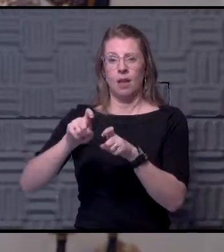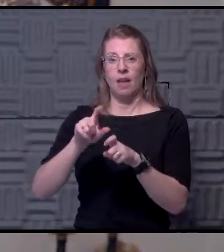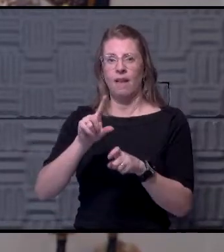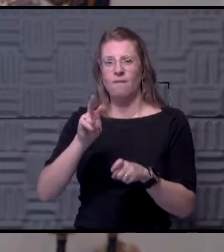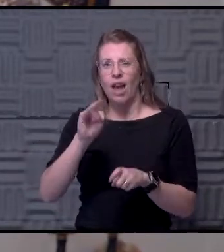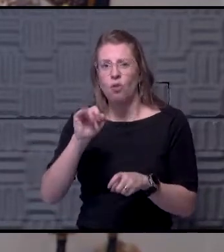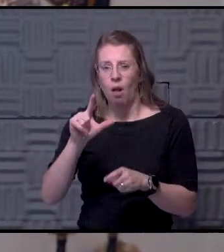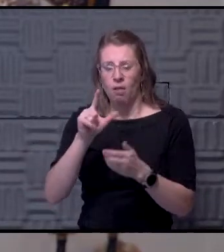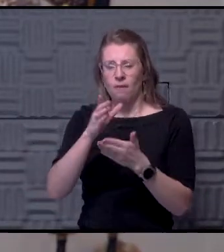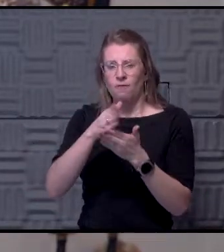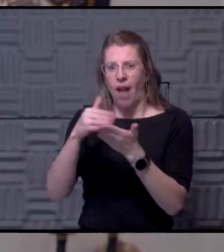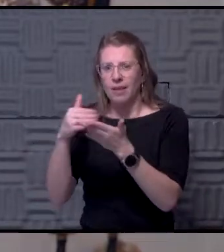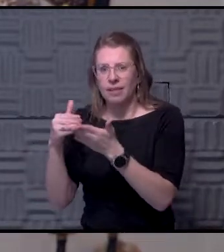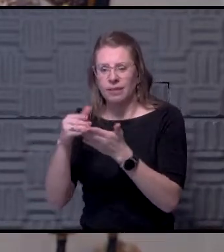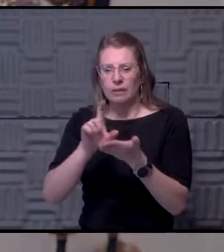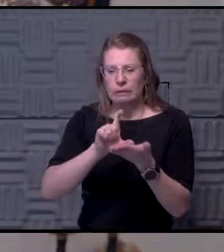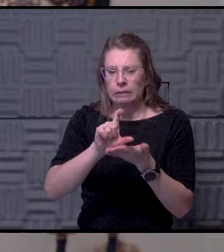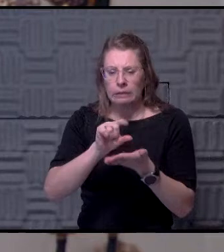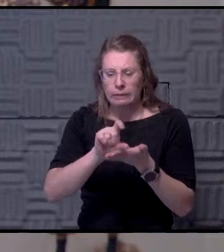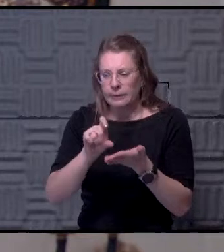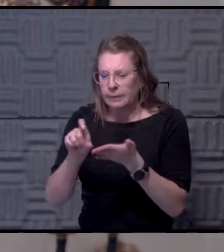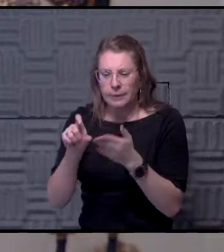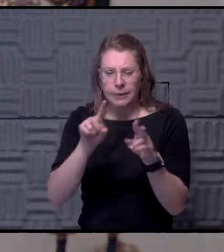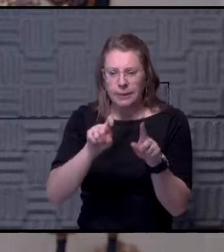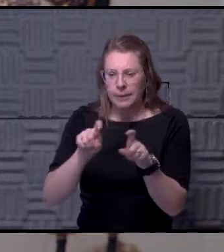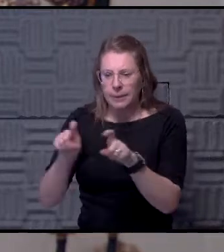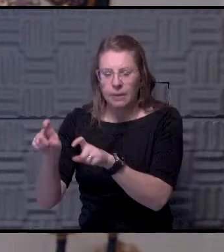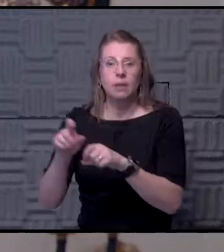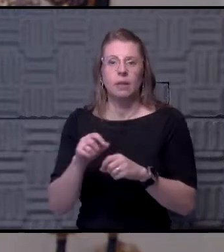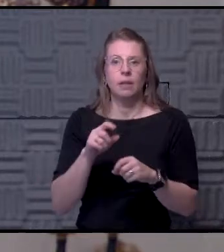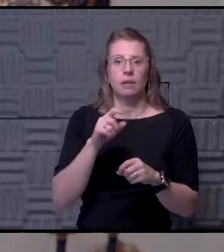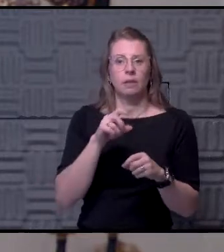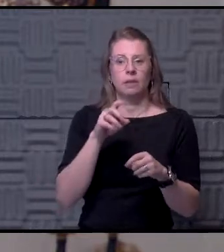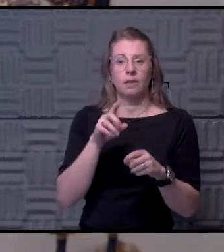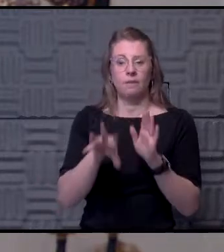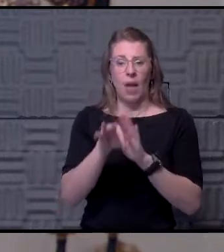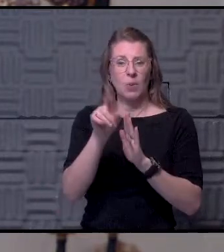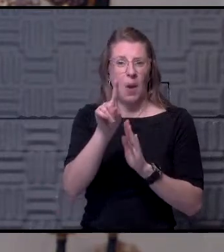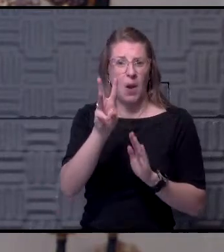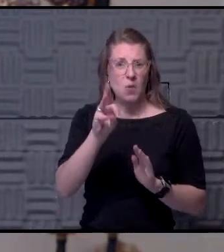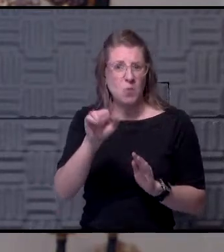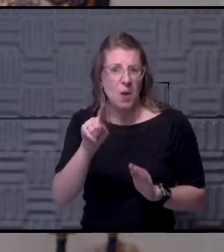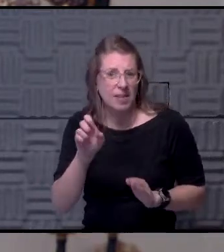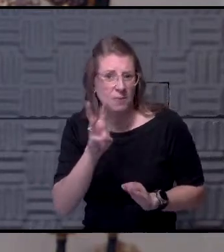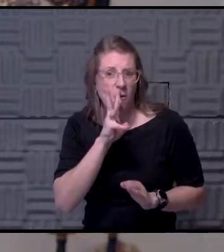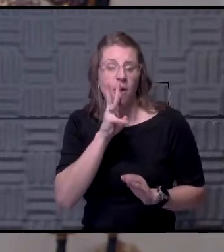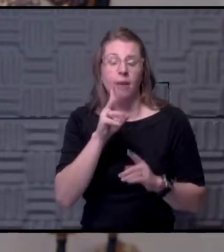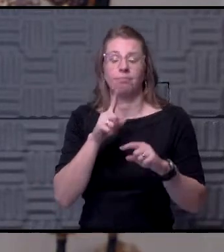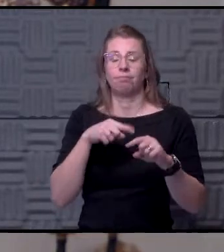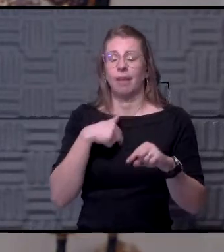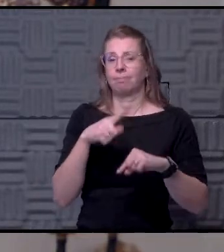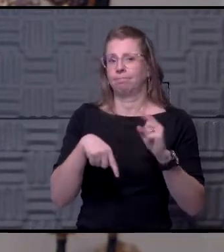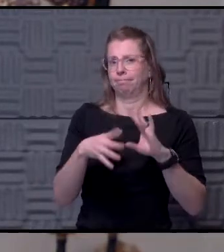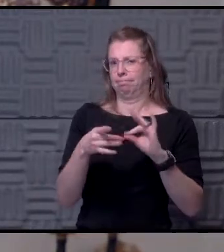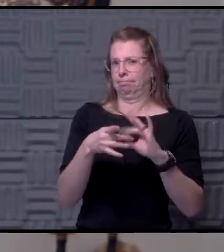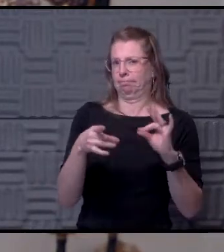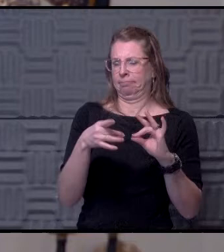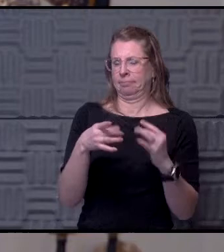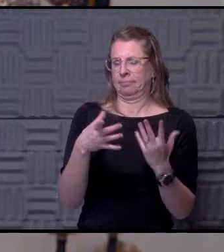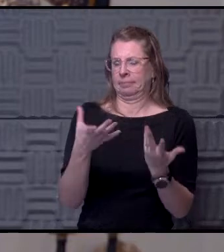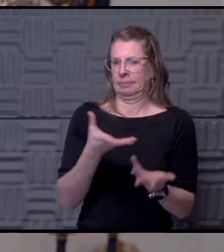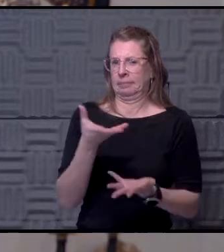being assayed for in wastewater. But I can't comment on whether the